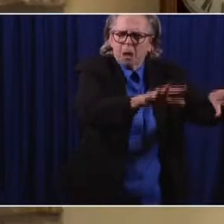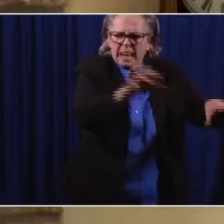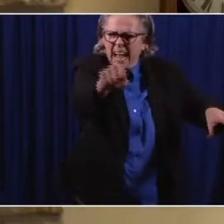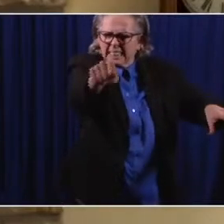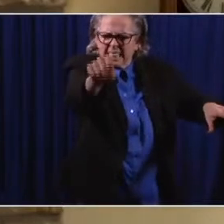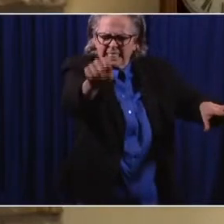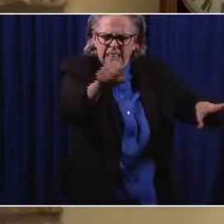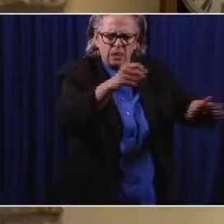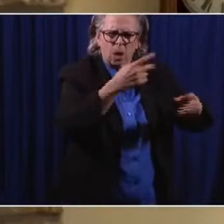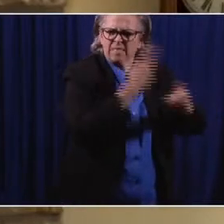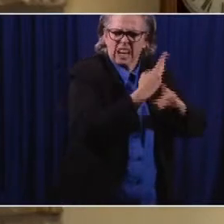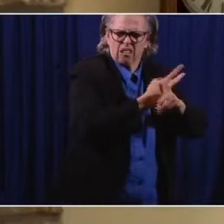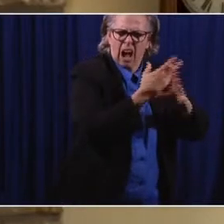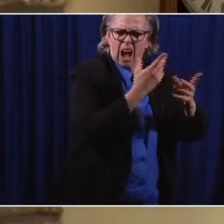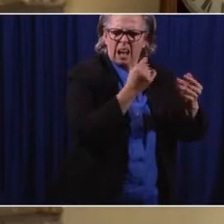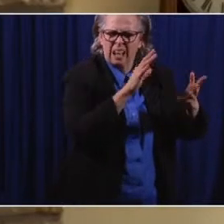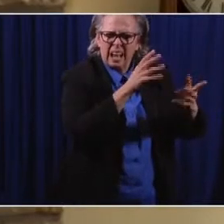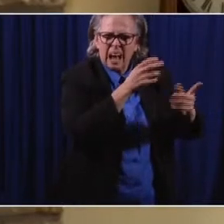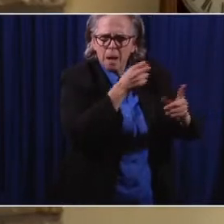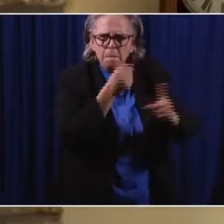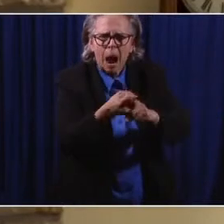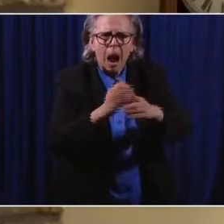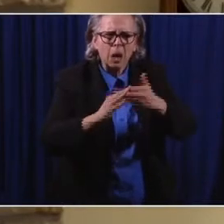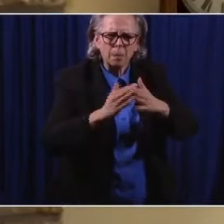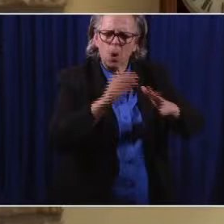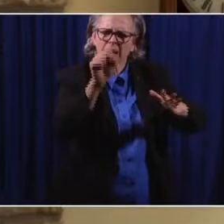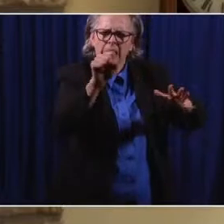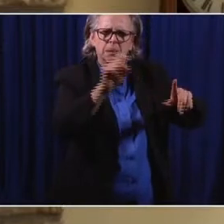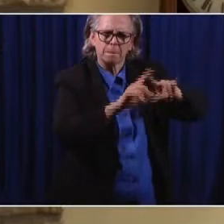does not. In answer to your question,